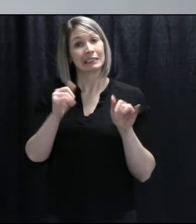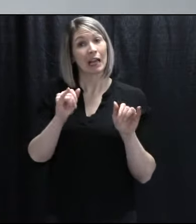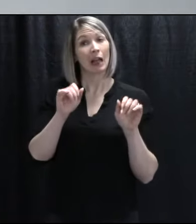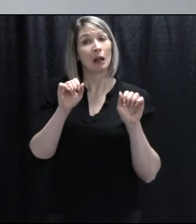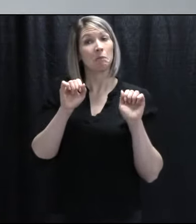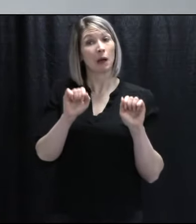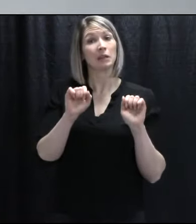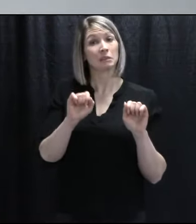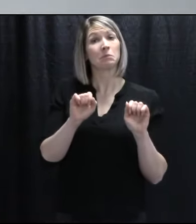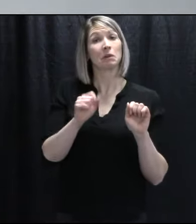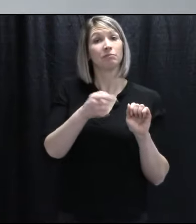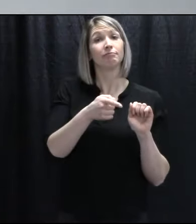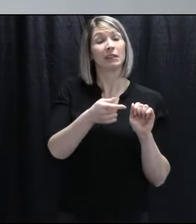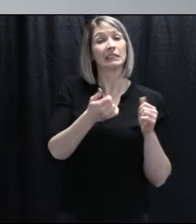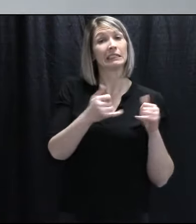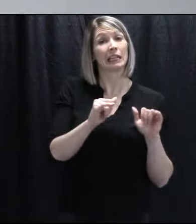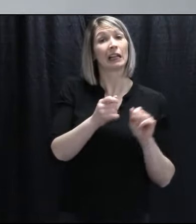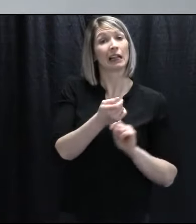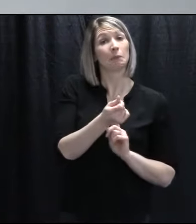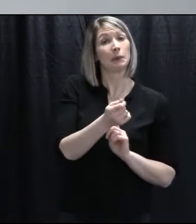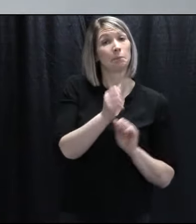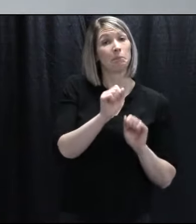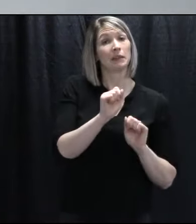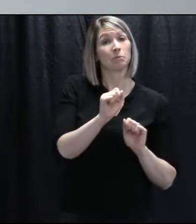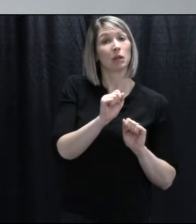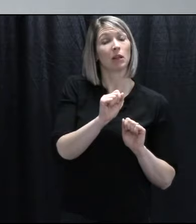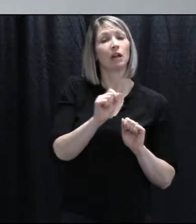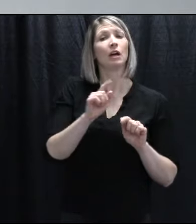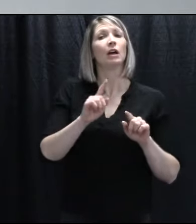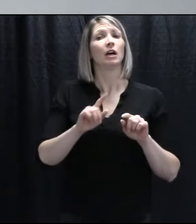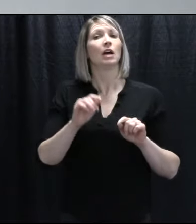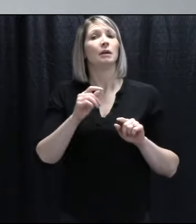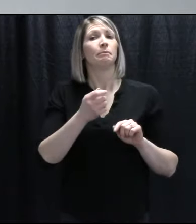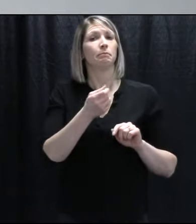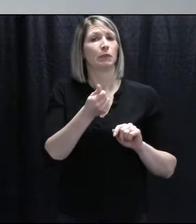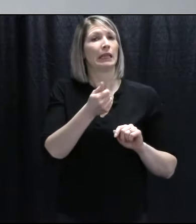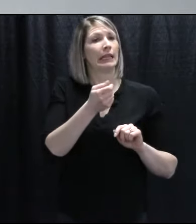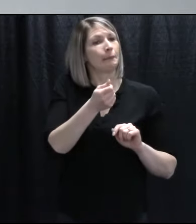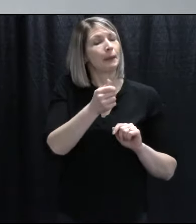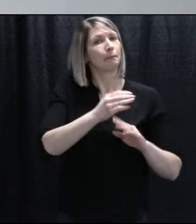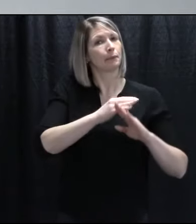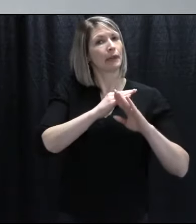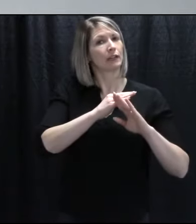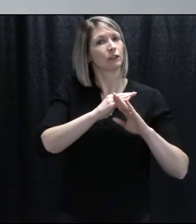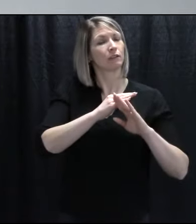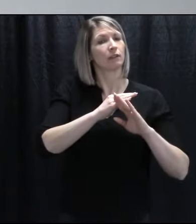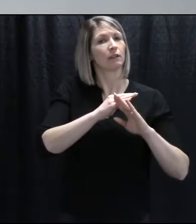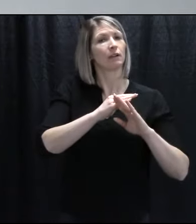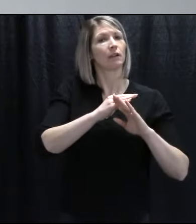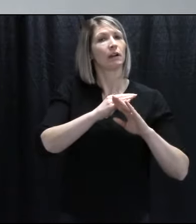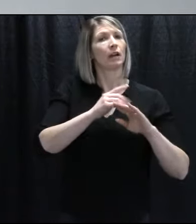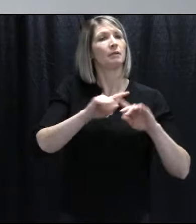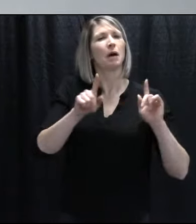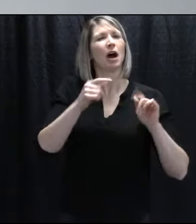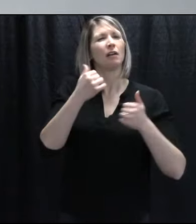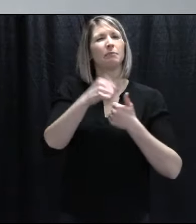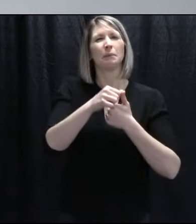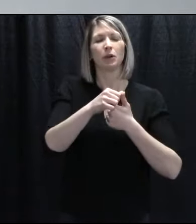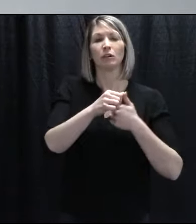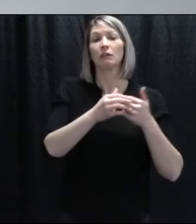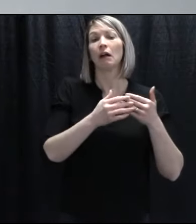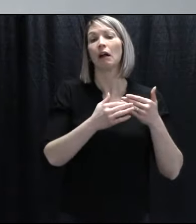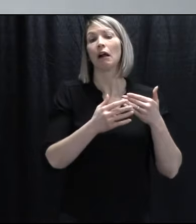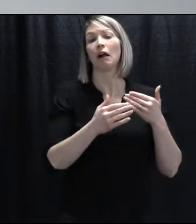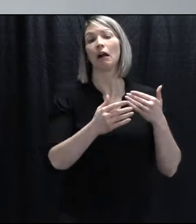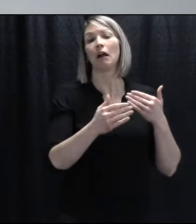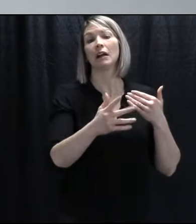against the disease. However, we know with other coronaviruses that protection is not necessarily long-term, and so if